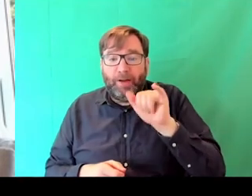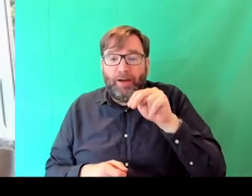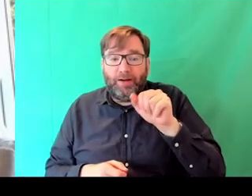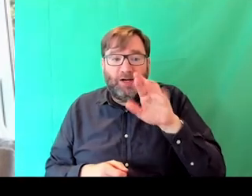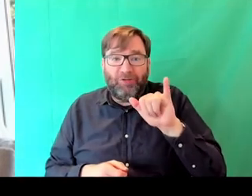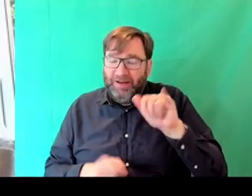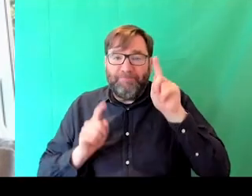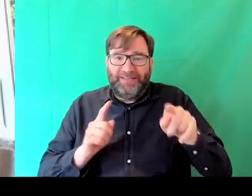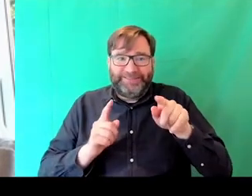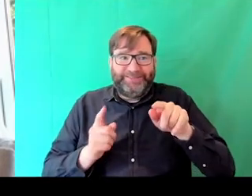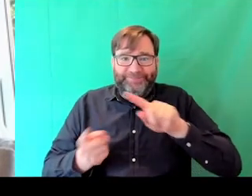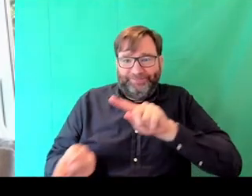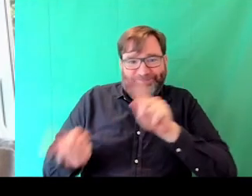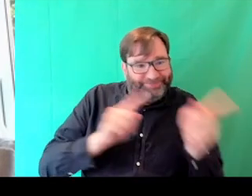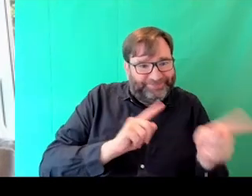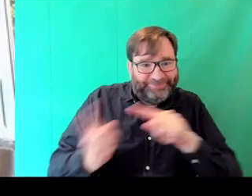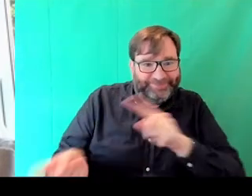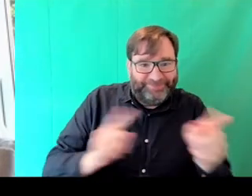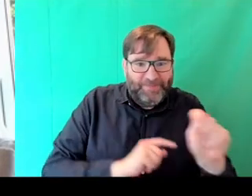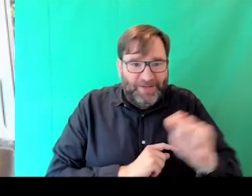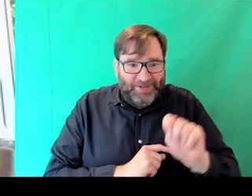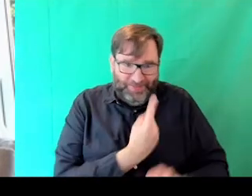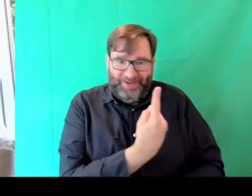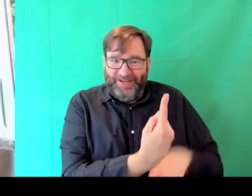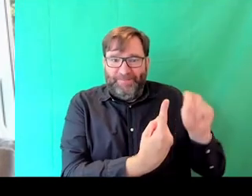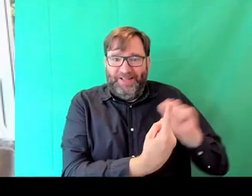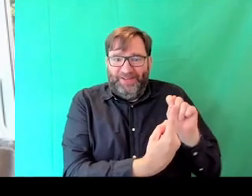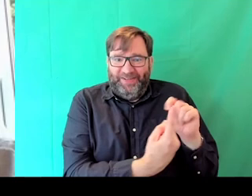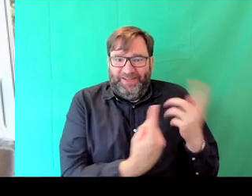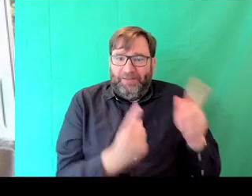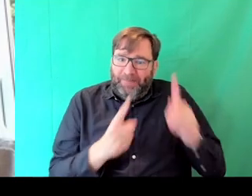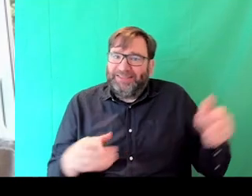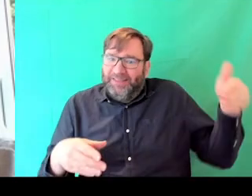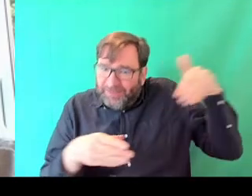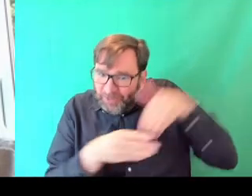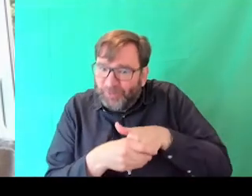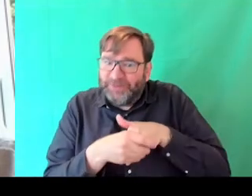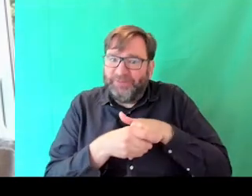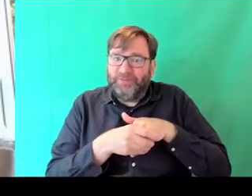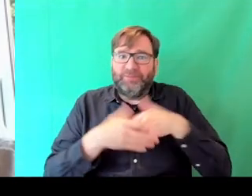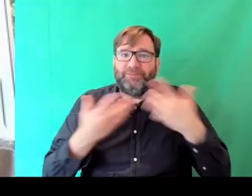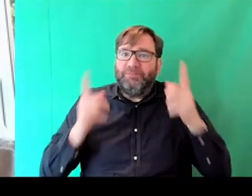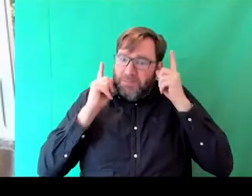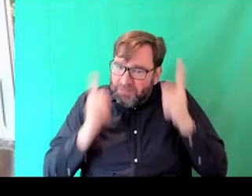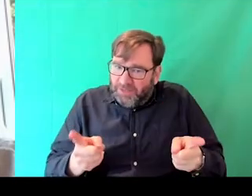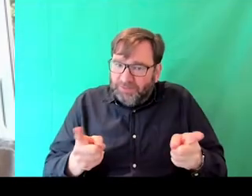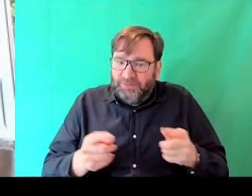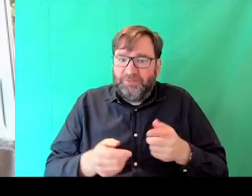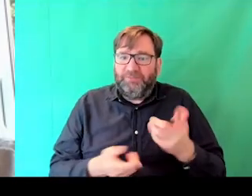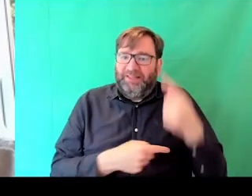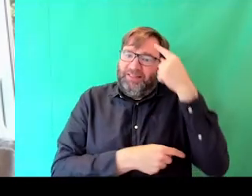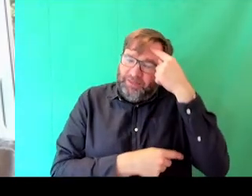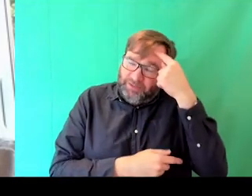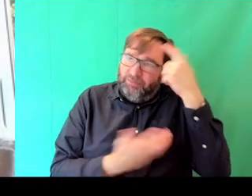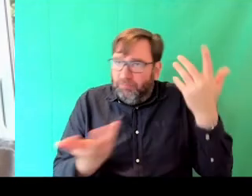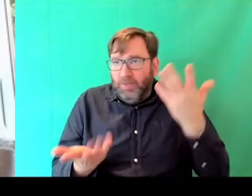or whatever it is, and being intersectional about that as well. So there's just so much to consider with that. And, you know,